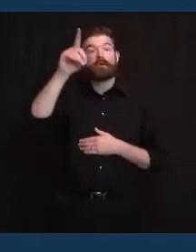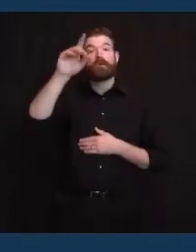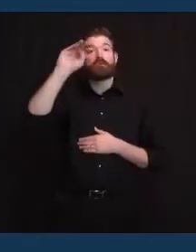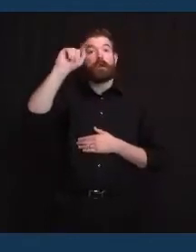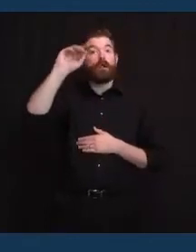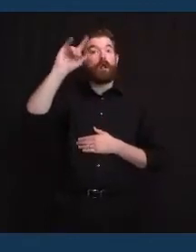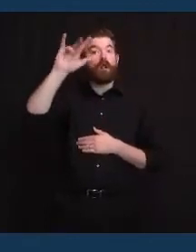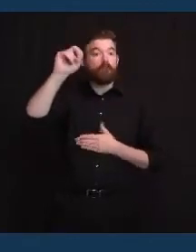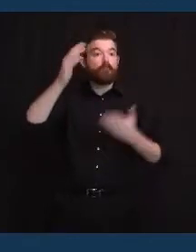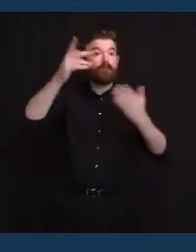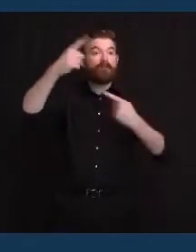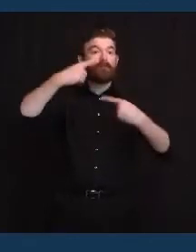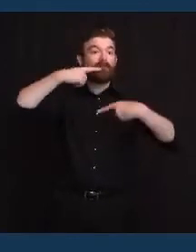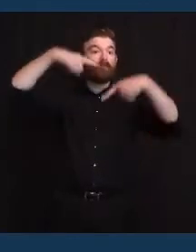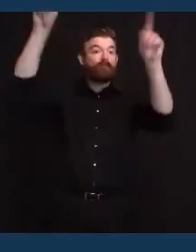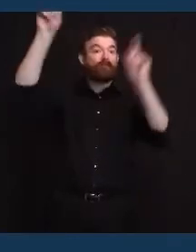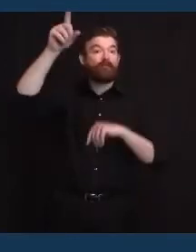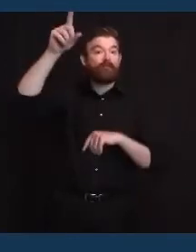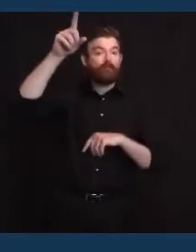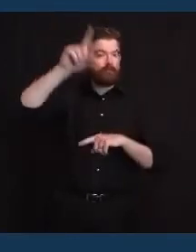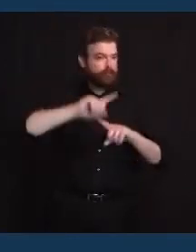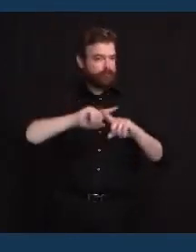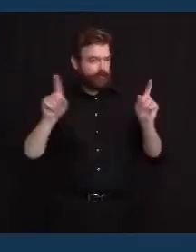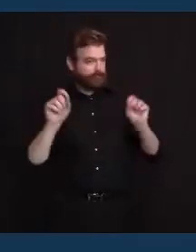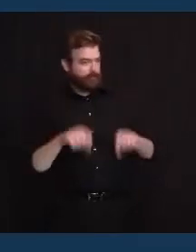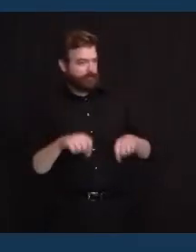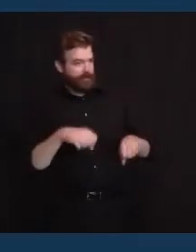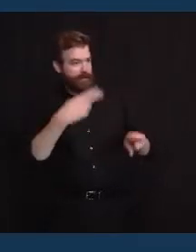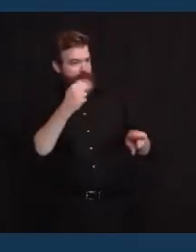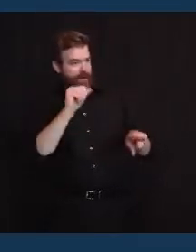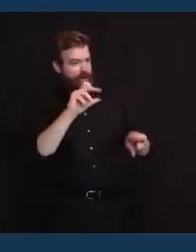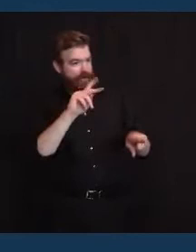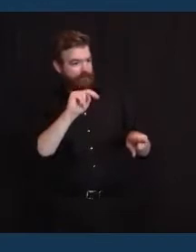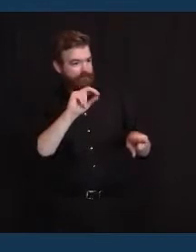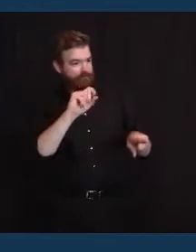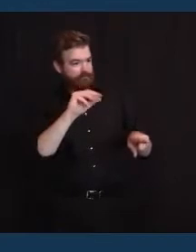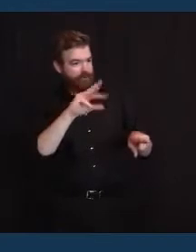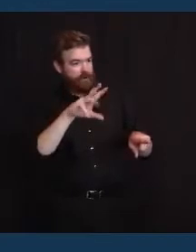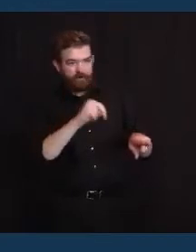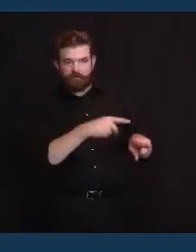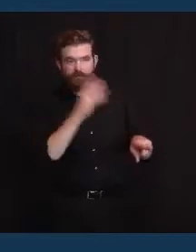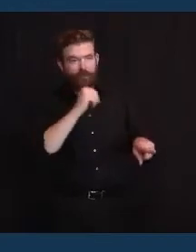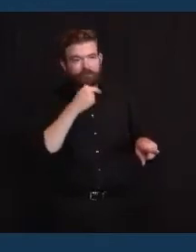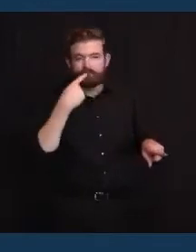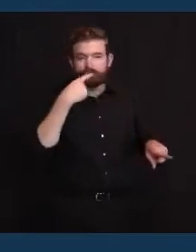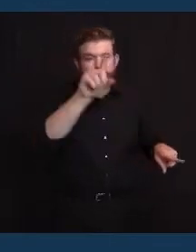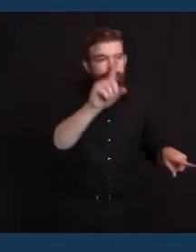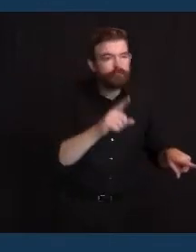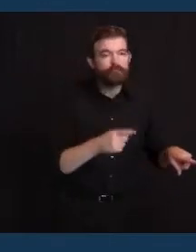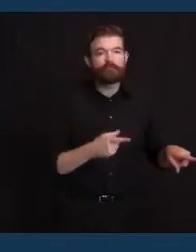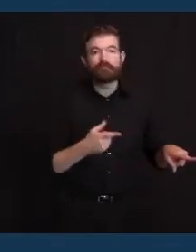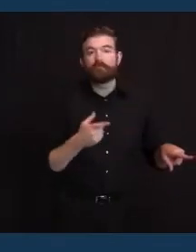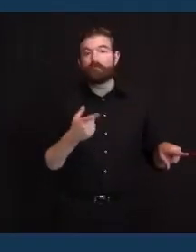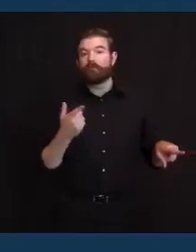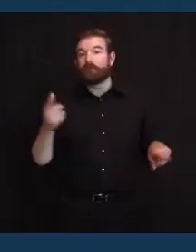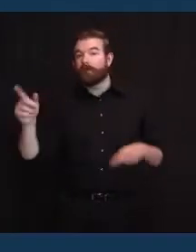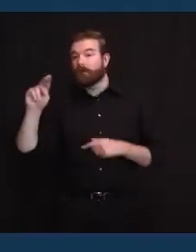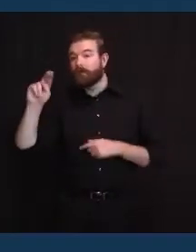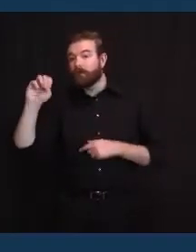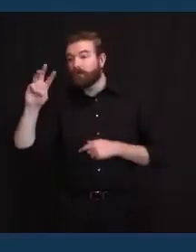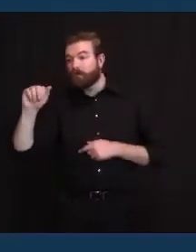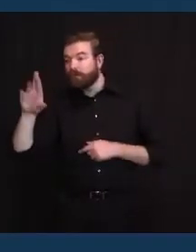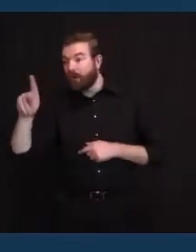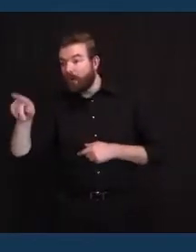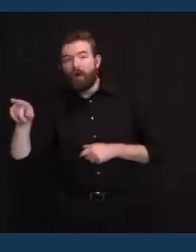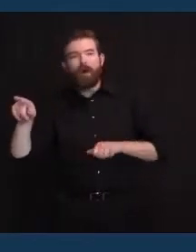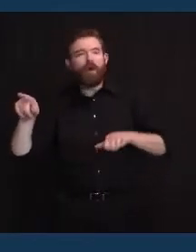Regional. We could go on and on. The ability to make local decisions has always been a hallmark of education in New